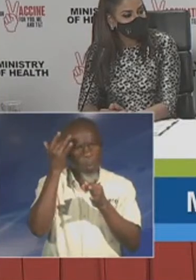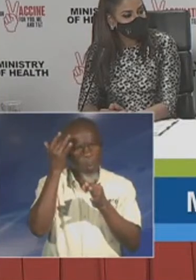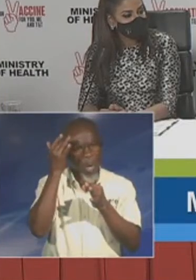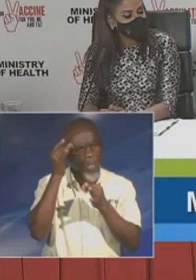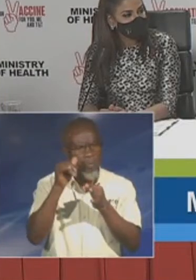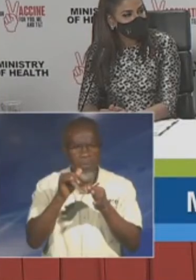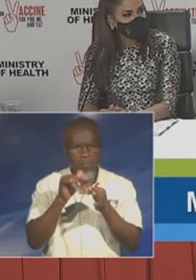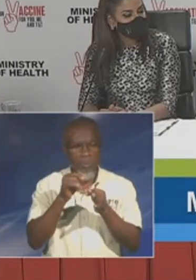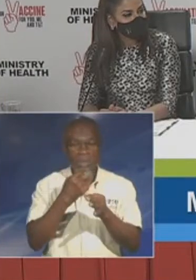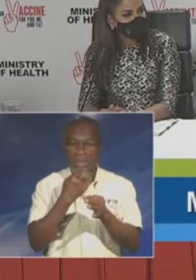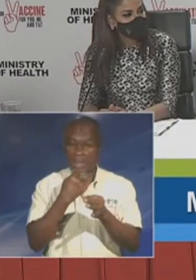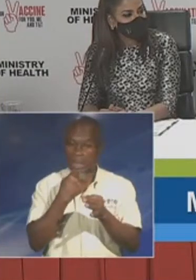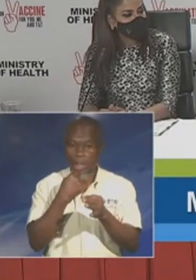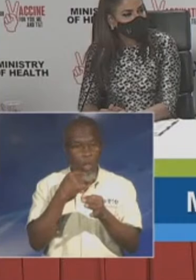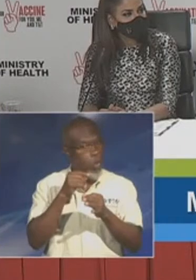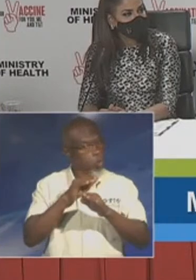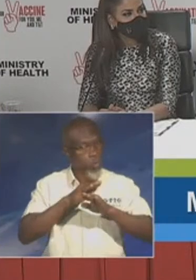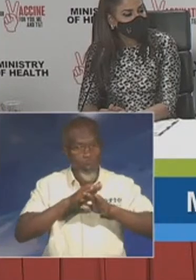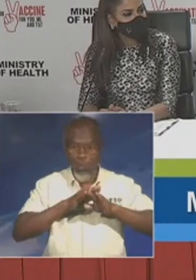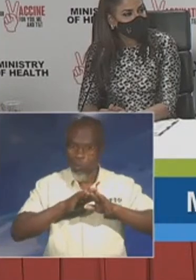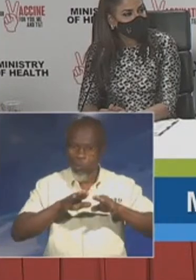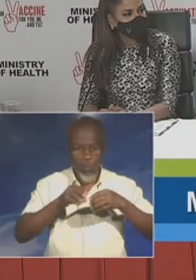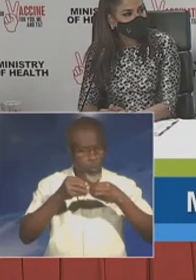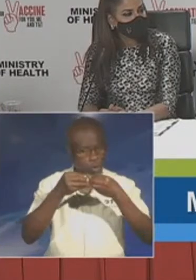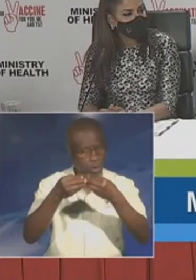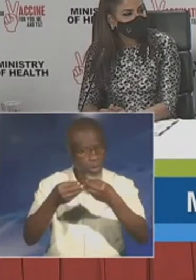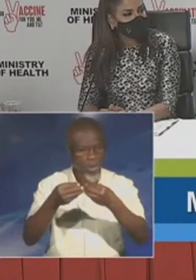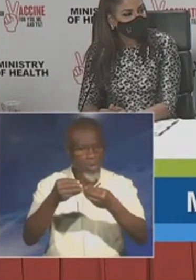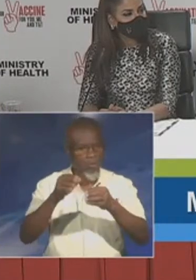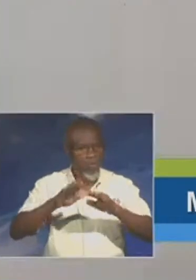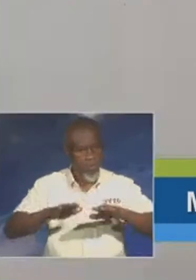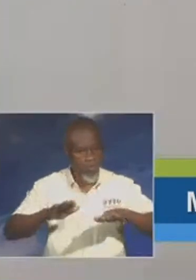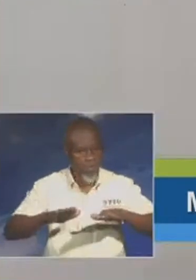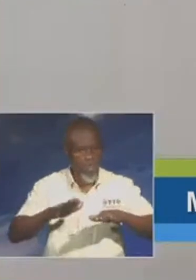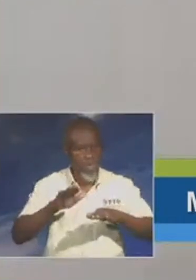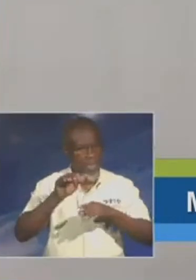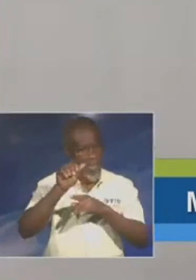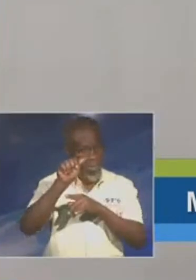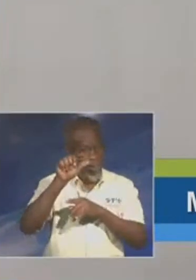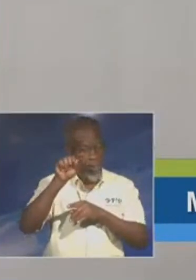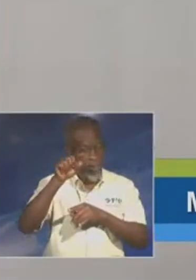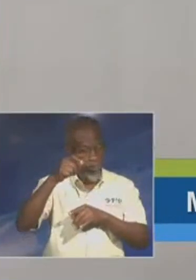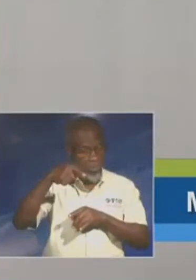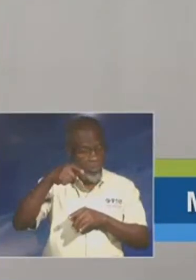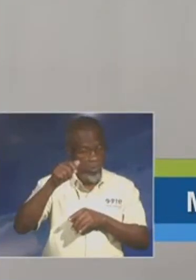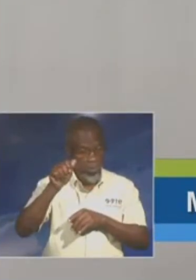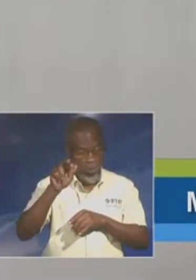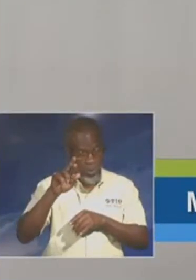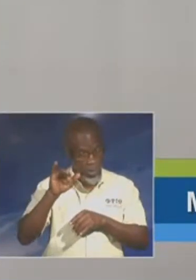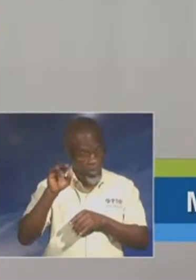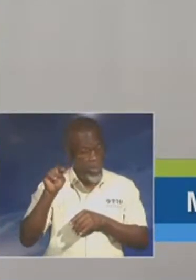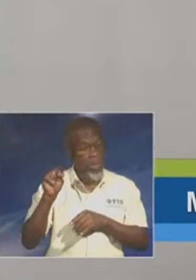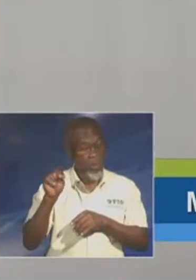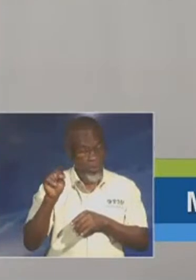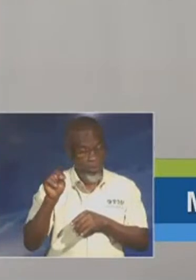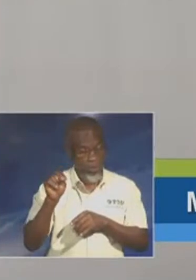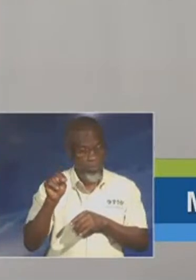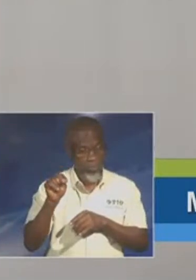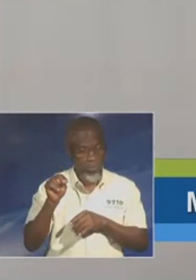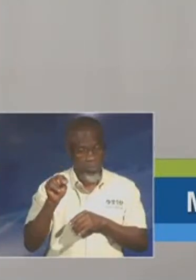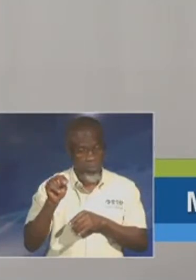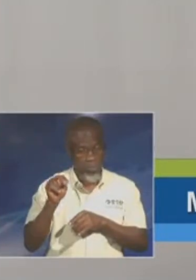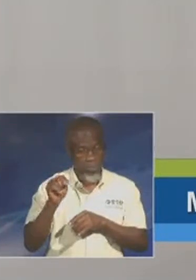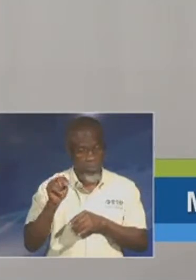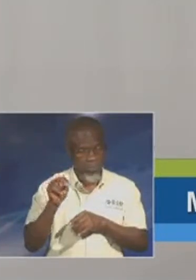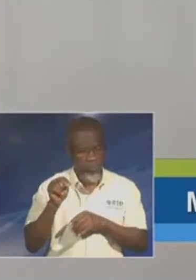recommend aspirin for children with fever? Sure. So with aspirin, sometimes you get something called Ray's